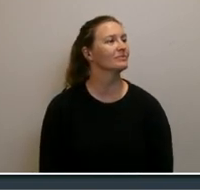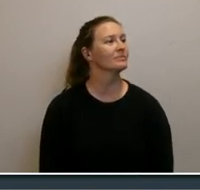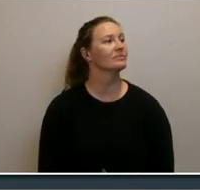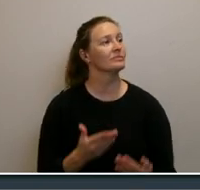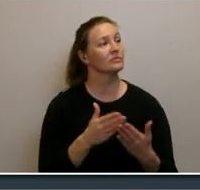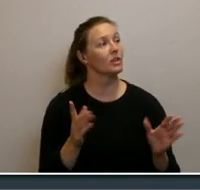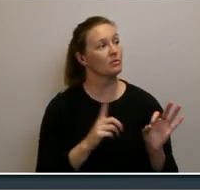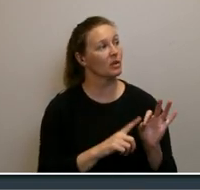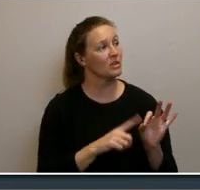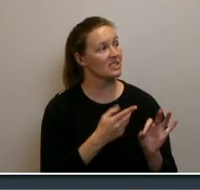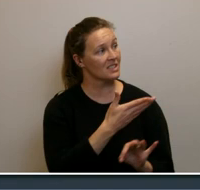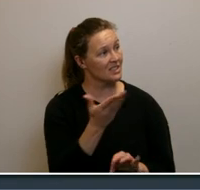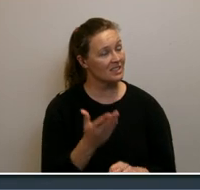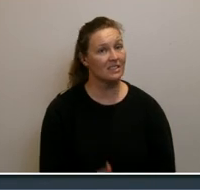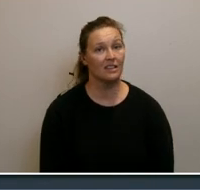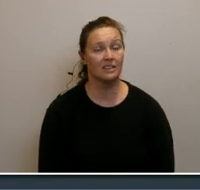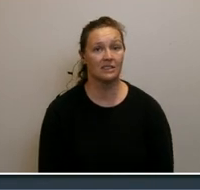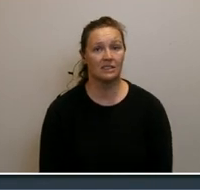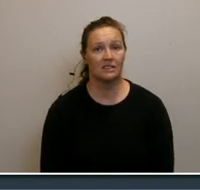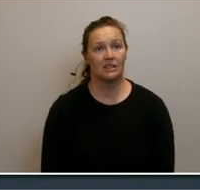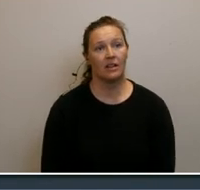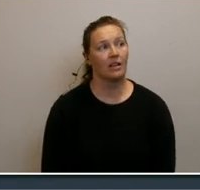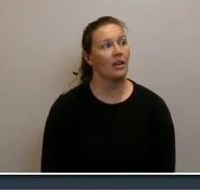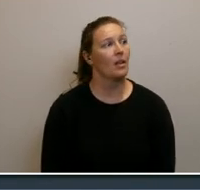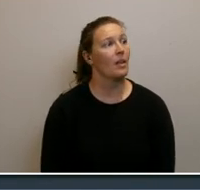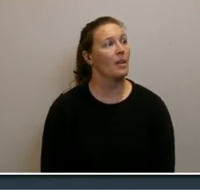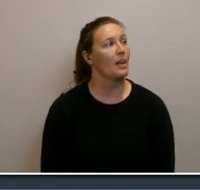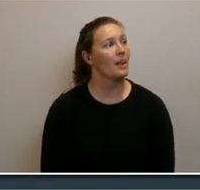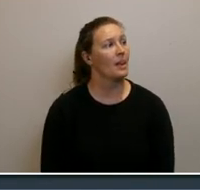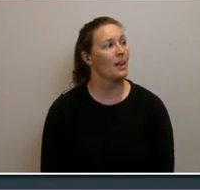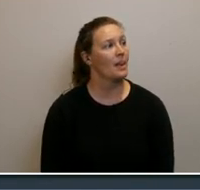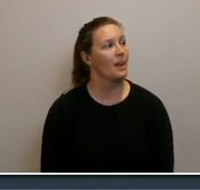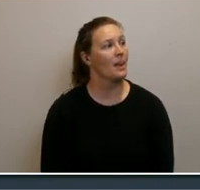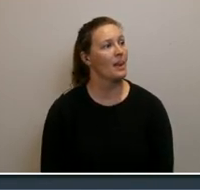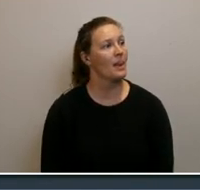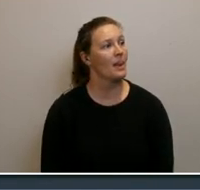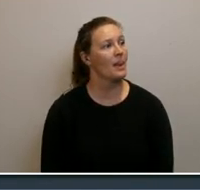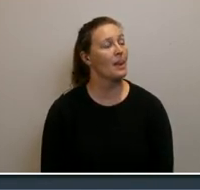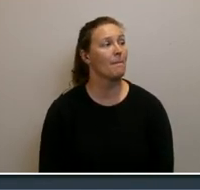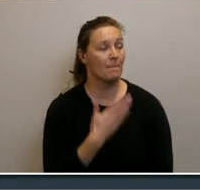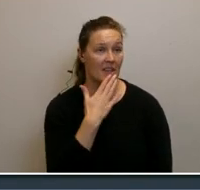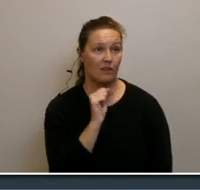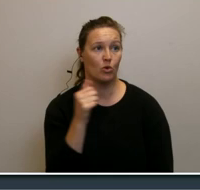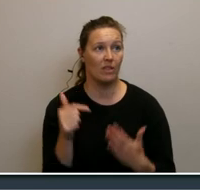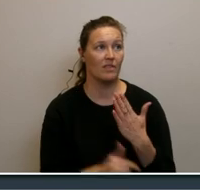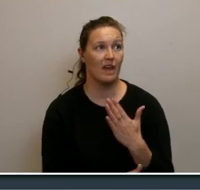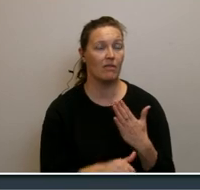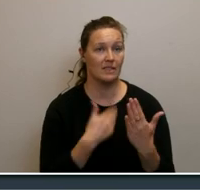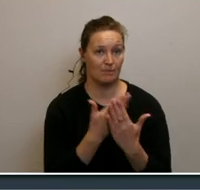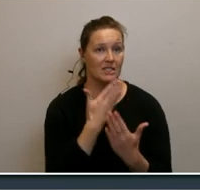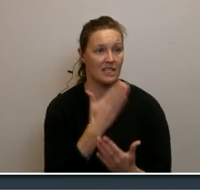Right, I will open up just for an opportunity for any questions from councillors. And thank you, very thorough